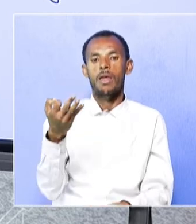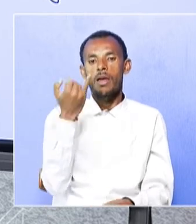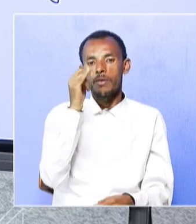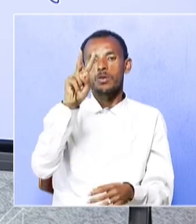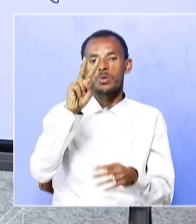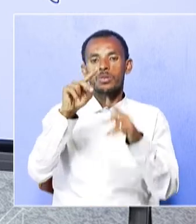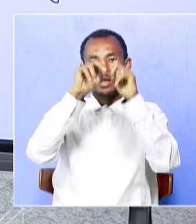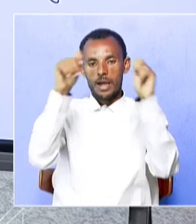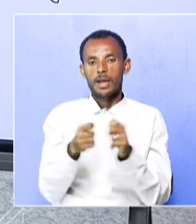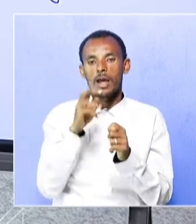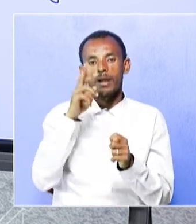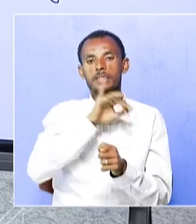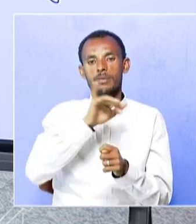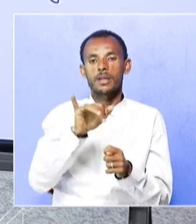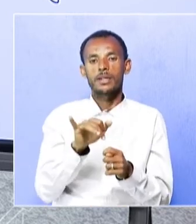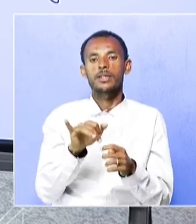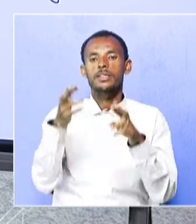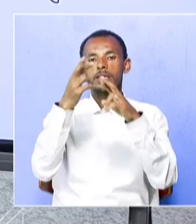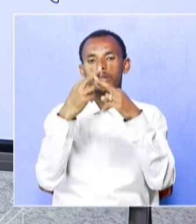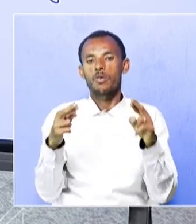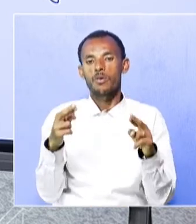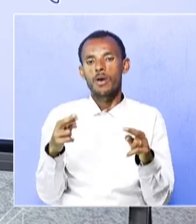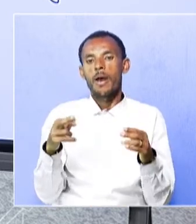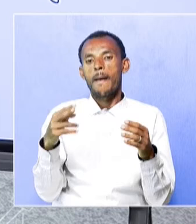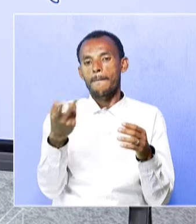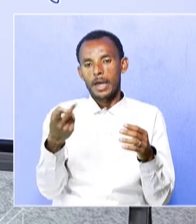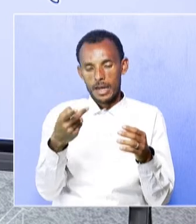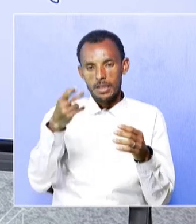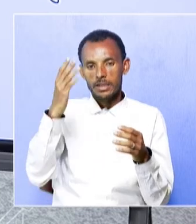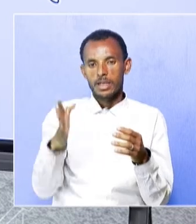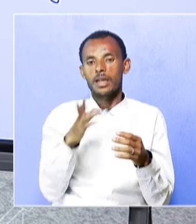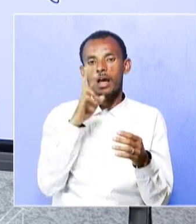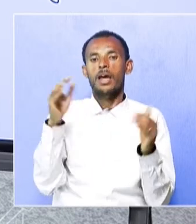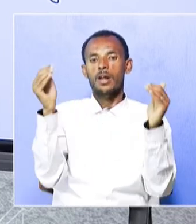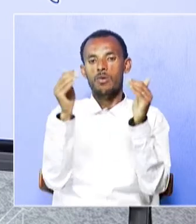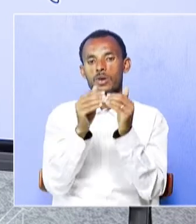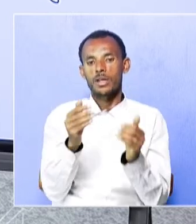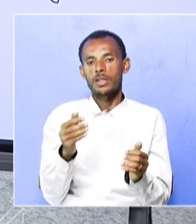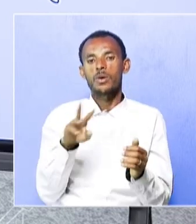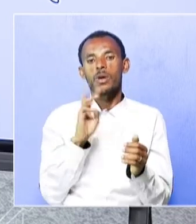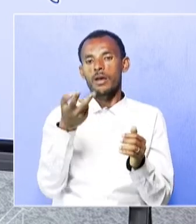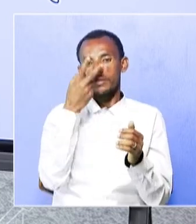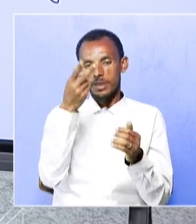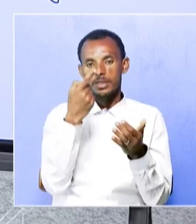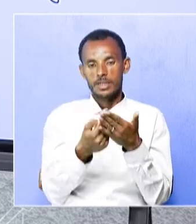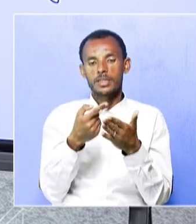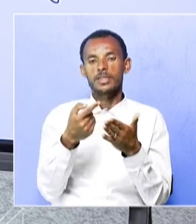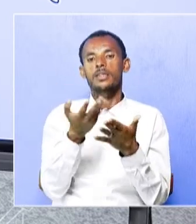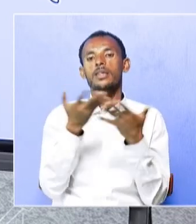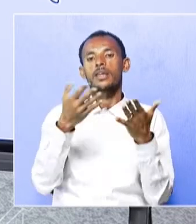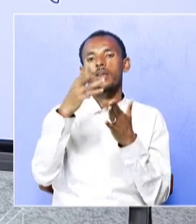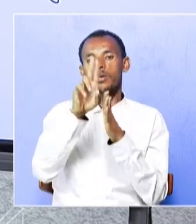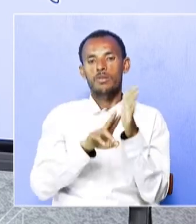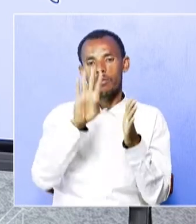two triangles are similar, the ratio of the pairs of corresponding sides are congruent. We have seen this thing in the previous